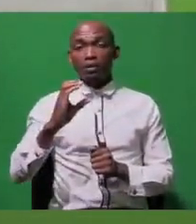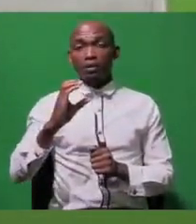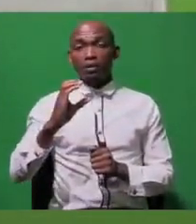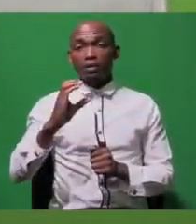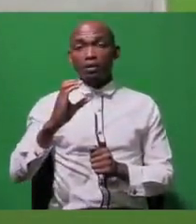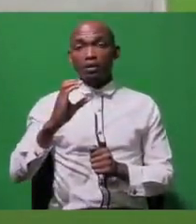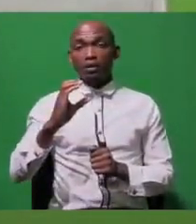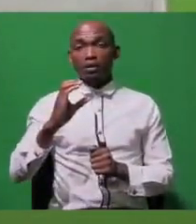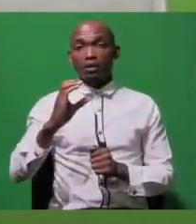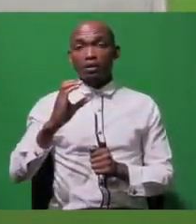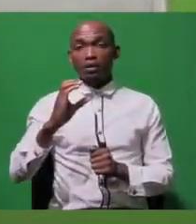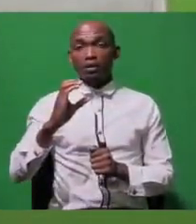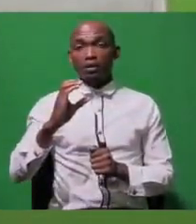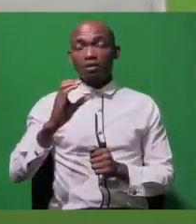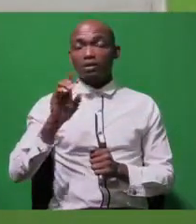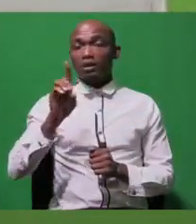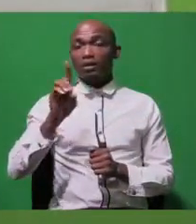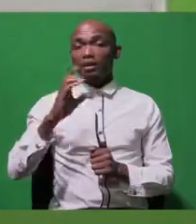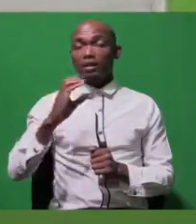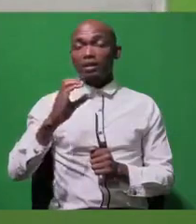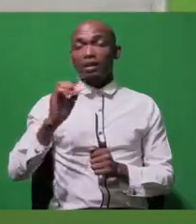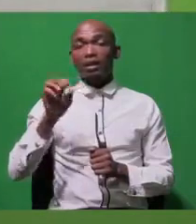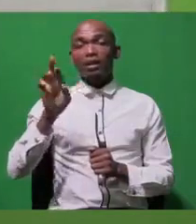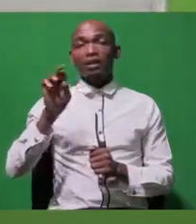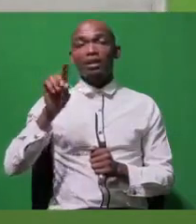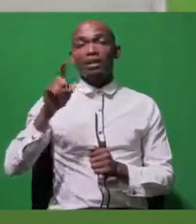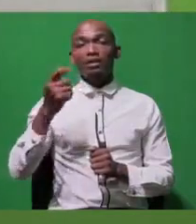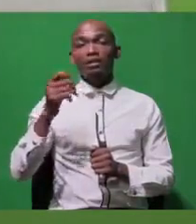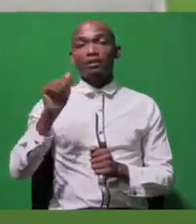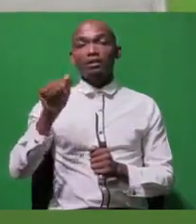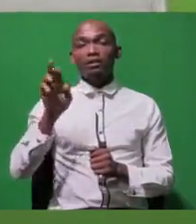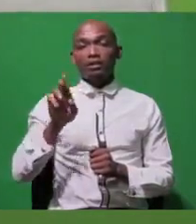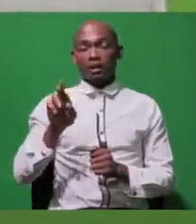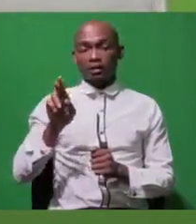Have you understood it? Okay.